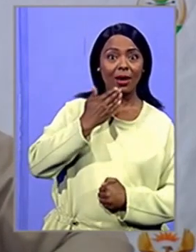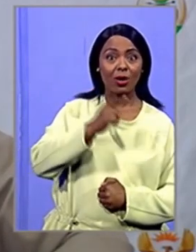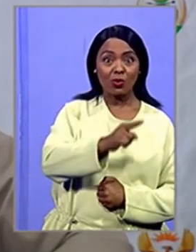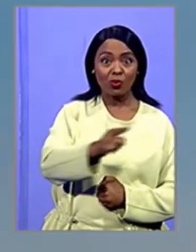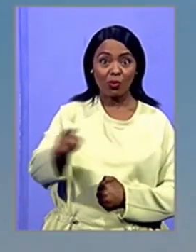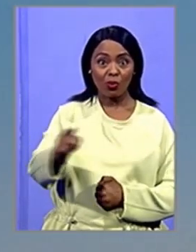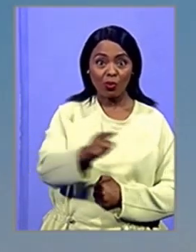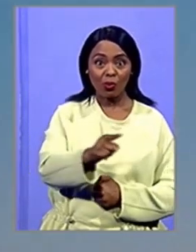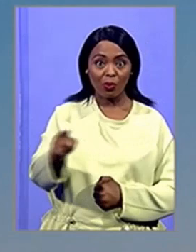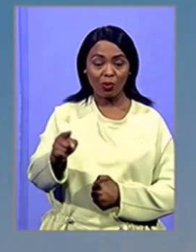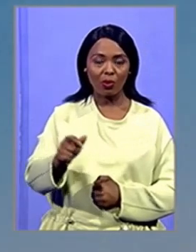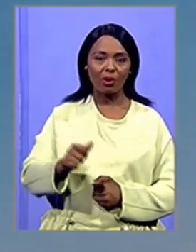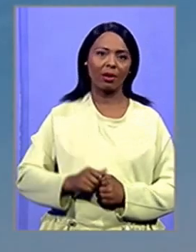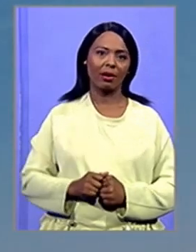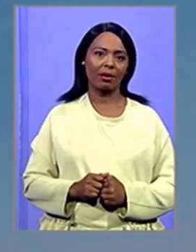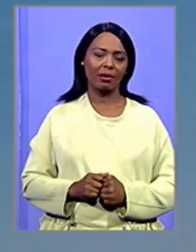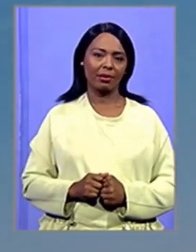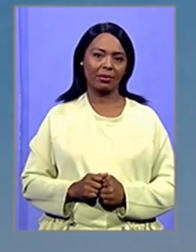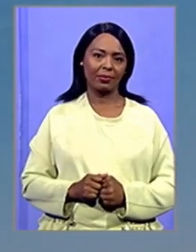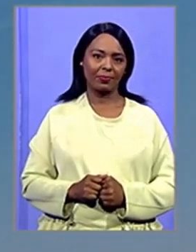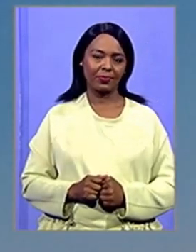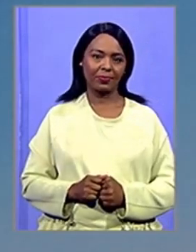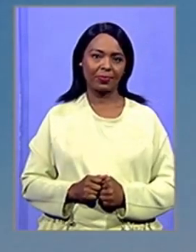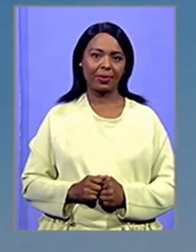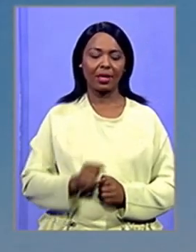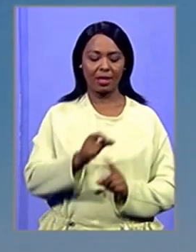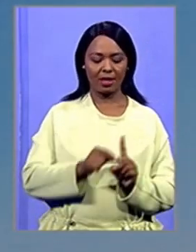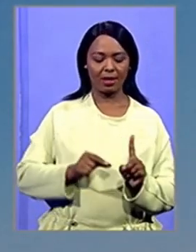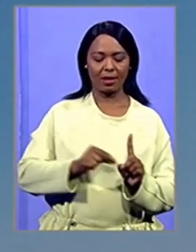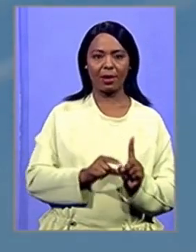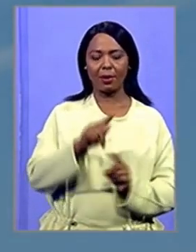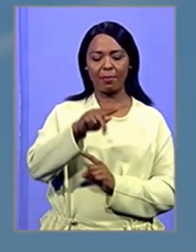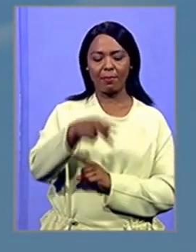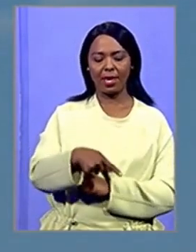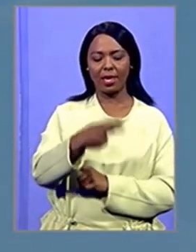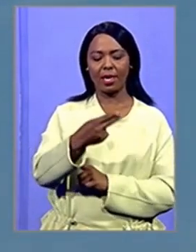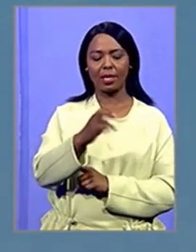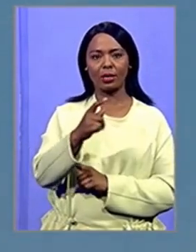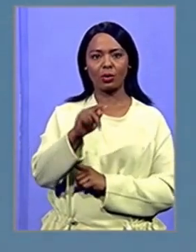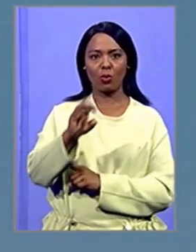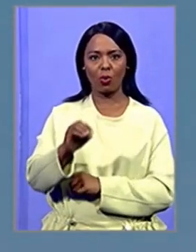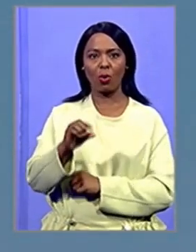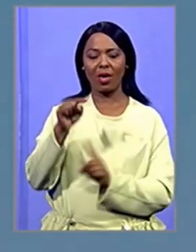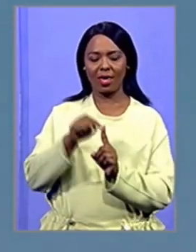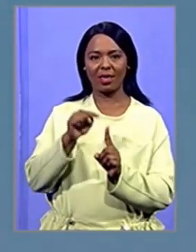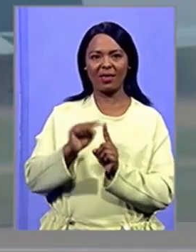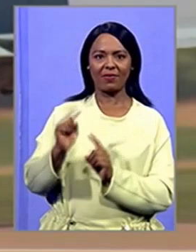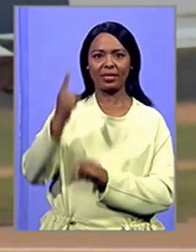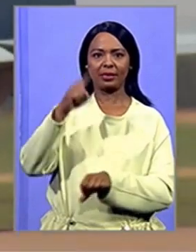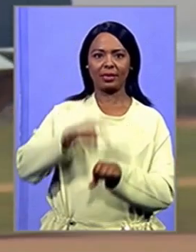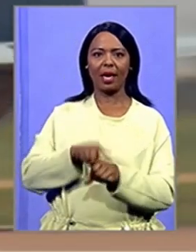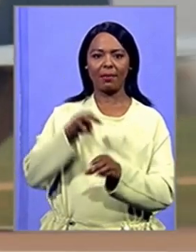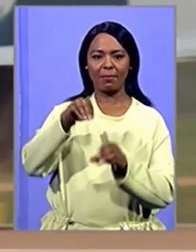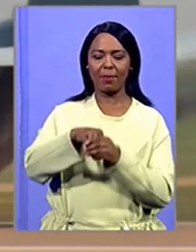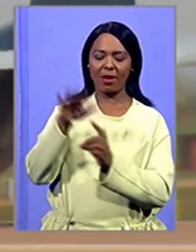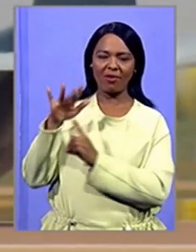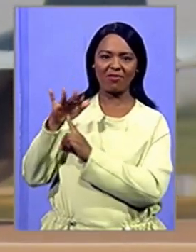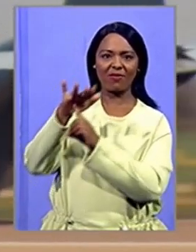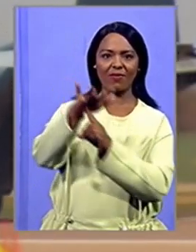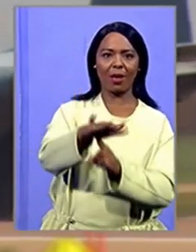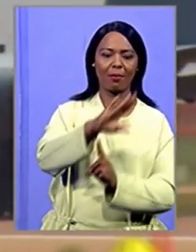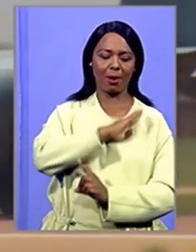generals. Mo Lieutenant Phetogo Molawa e ntse mosadi wa ntlha wa montsho go tswelela mo difofaneng mme a re go santse go